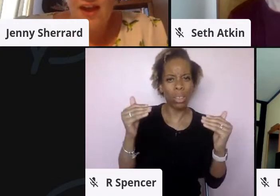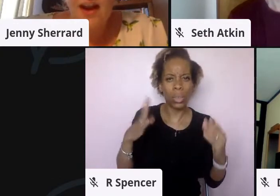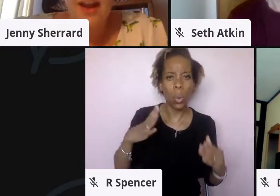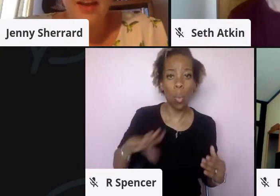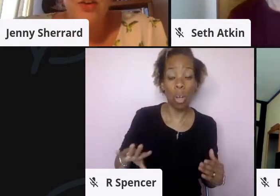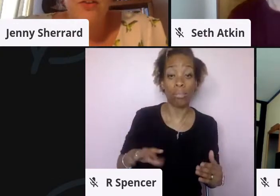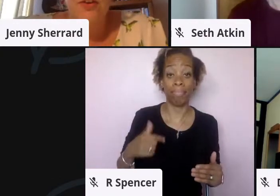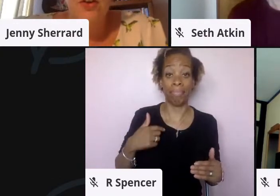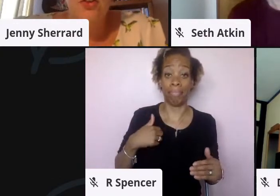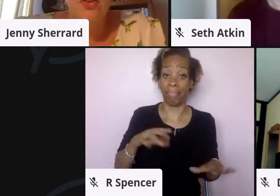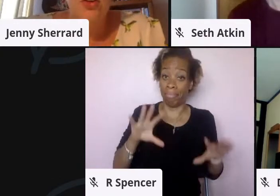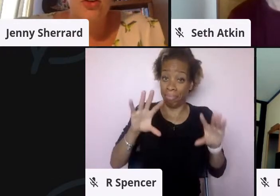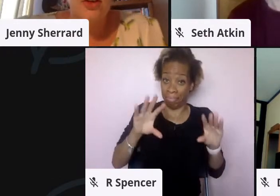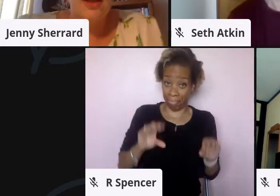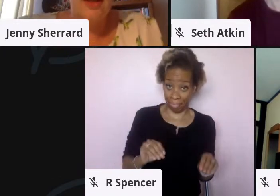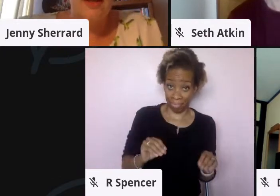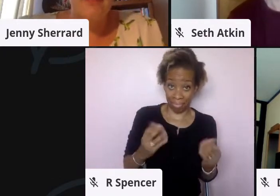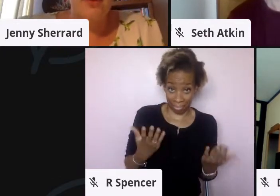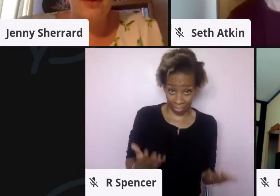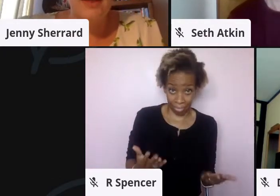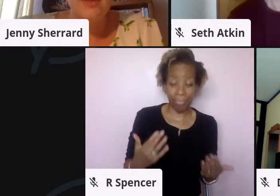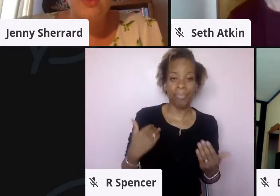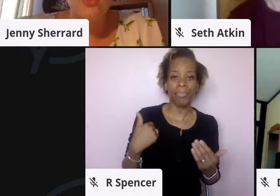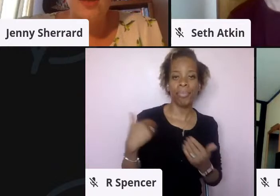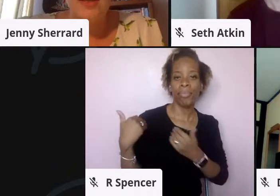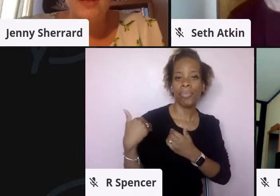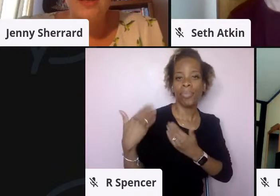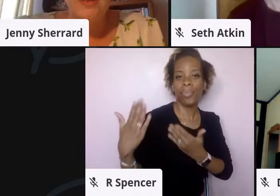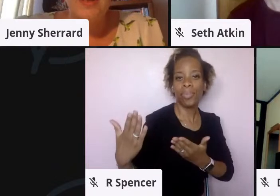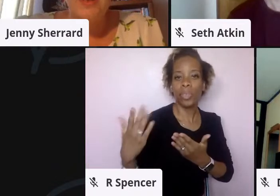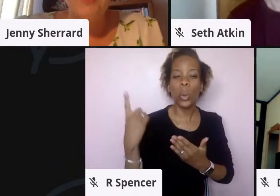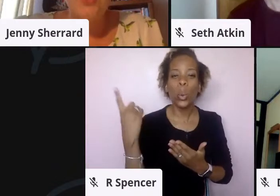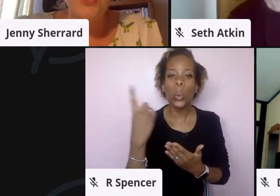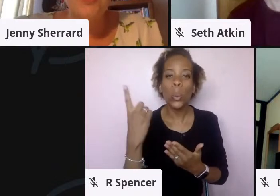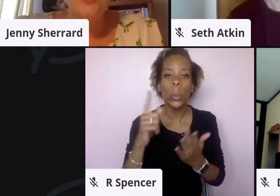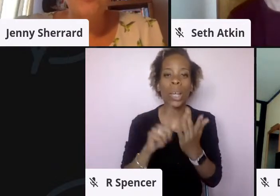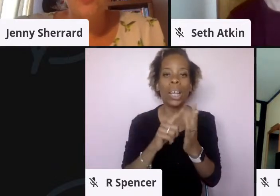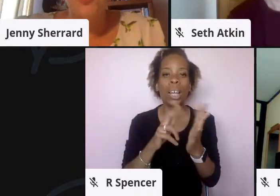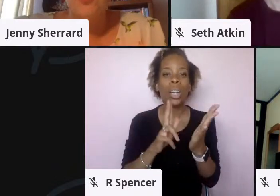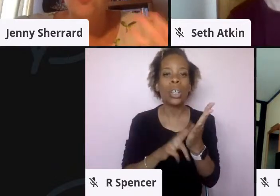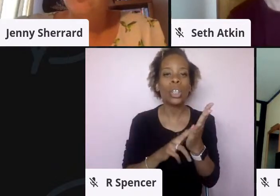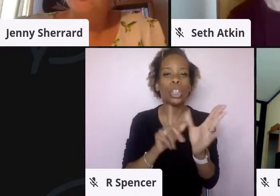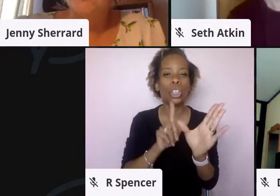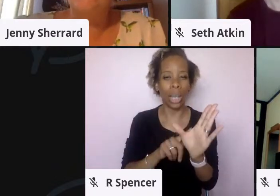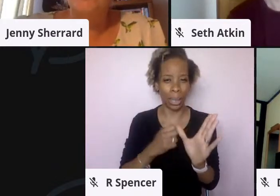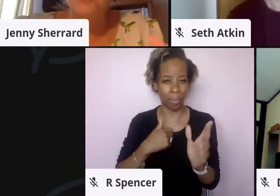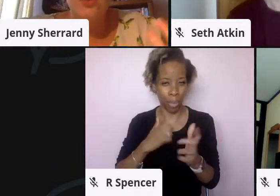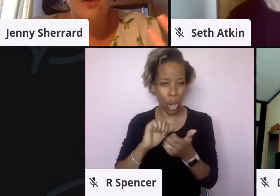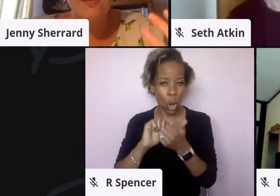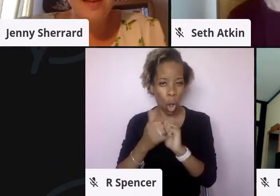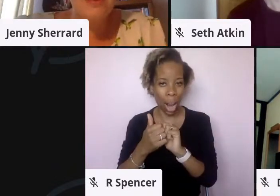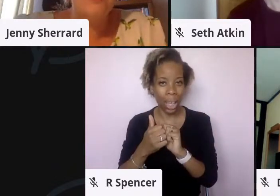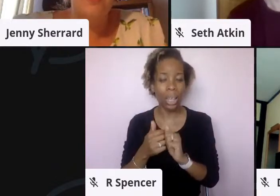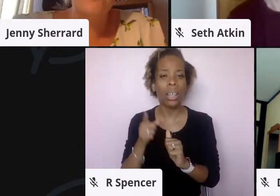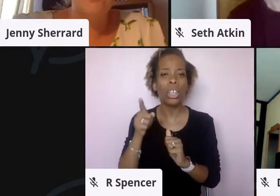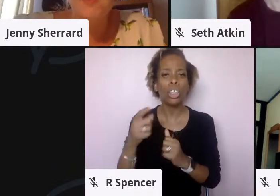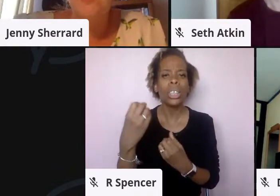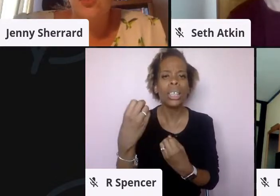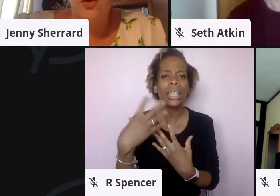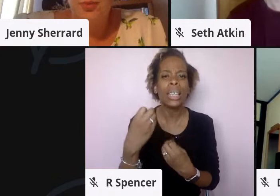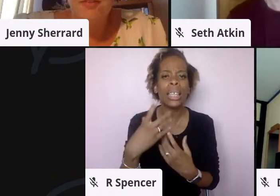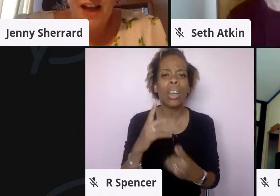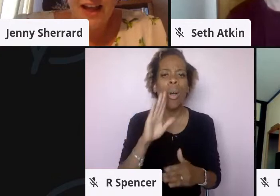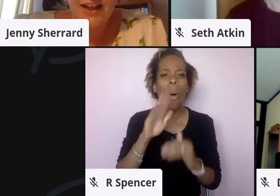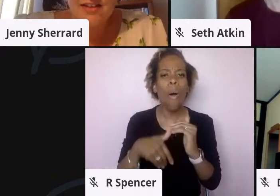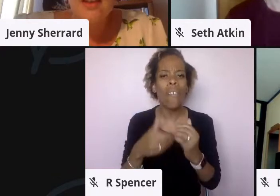stop there and hand over to my colleague Jenny, who is going to run through some of the ways that we can use data that some of